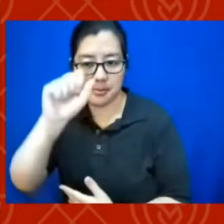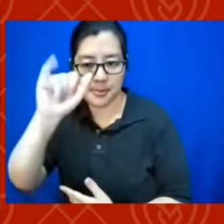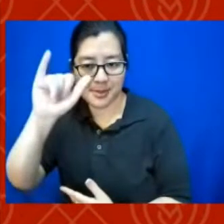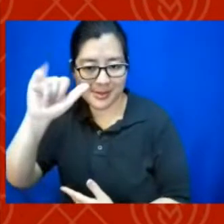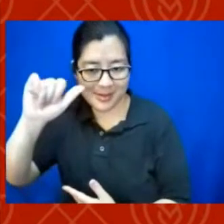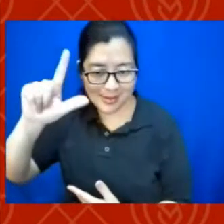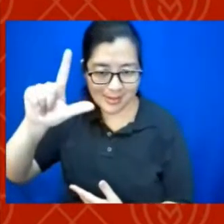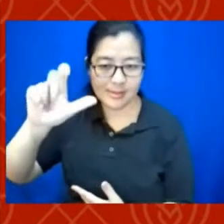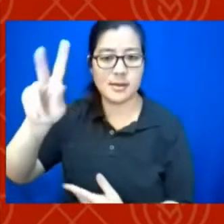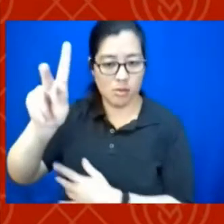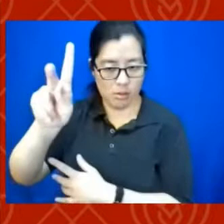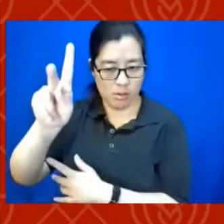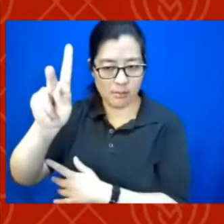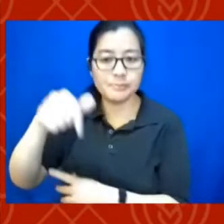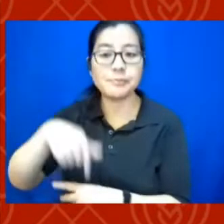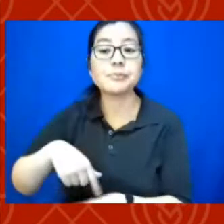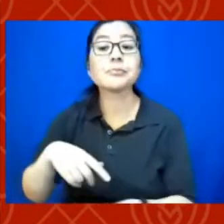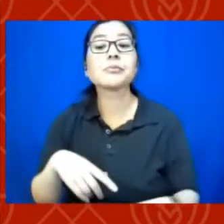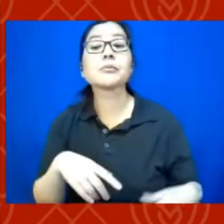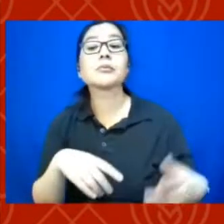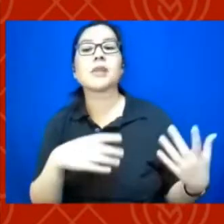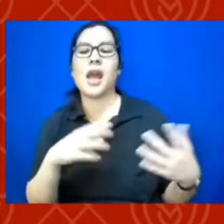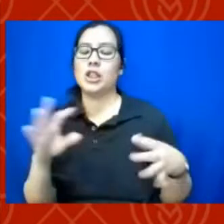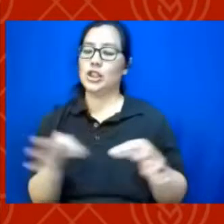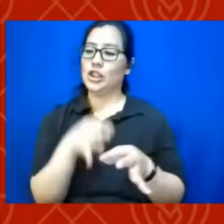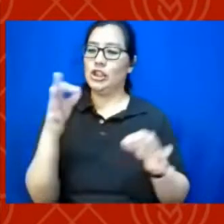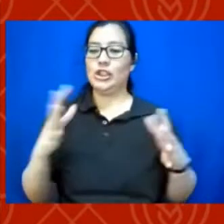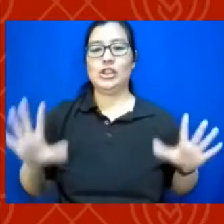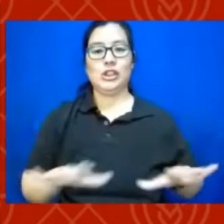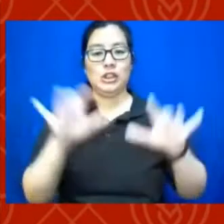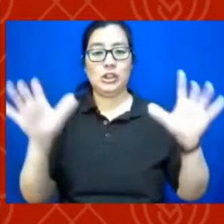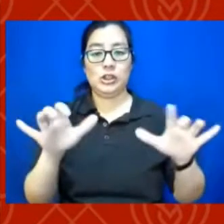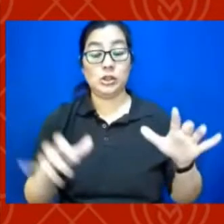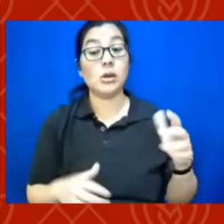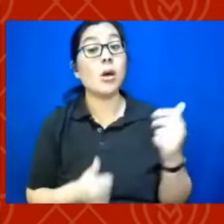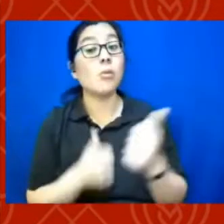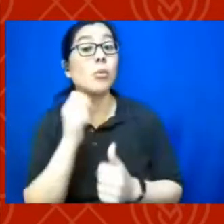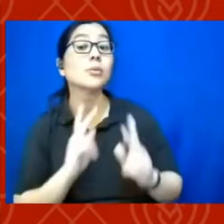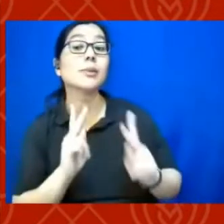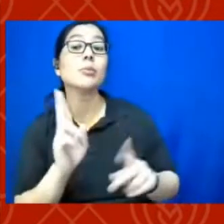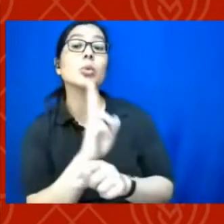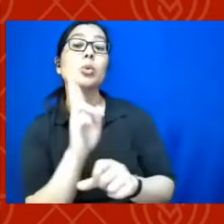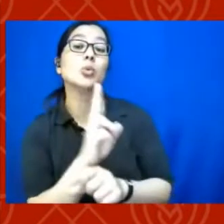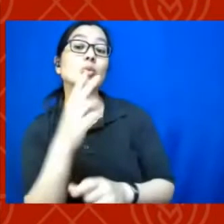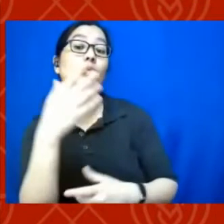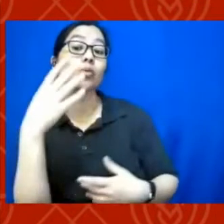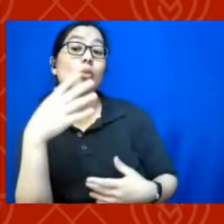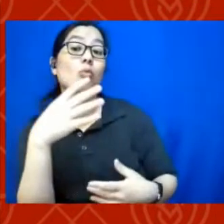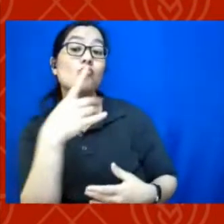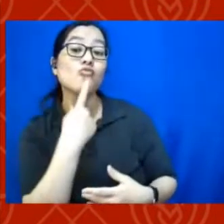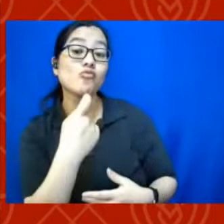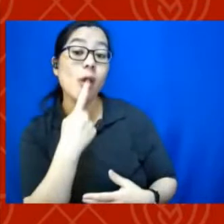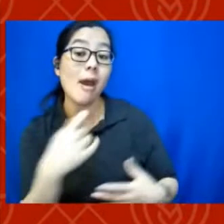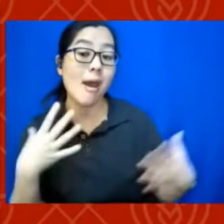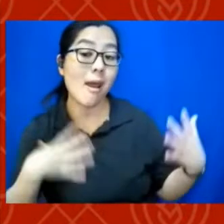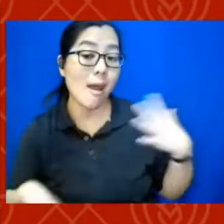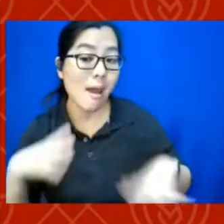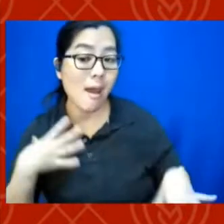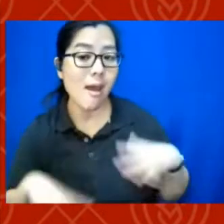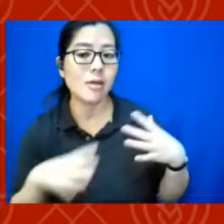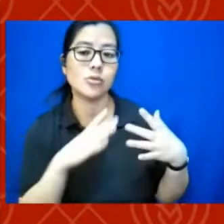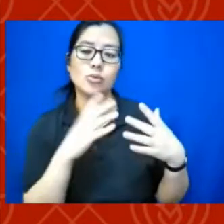people nowadays wear red or other brightly colored clothing to go with the festive and upbeat mood of Chinese New Year.